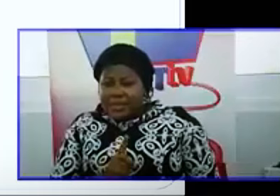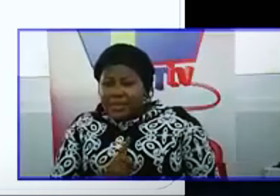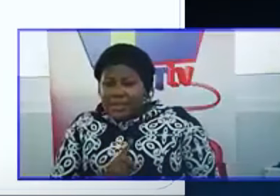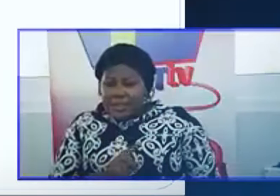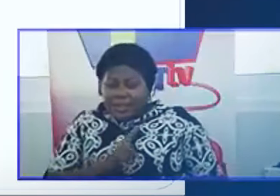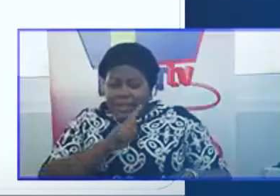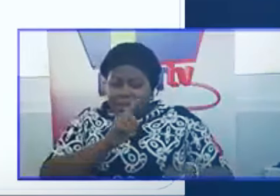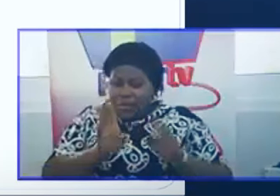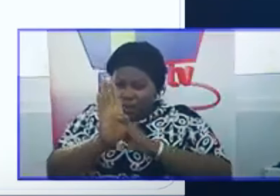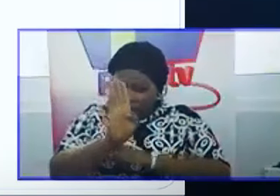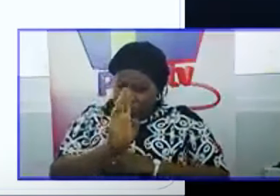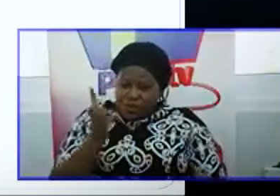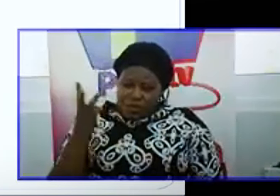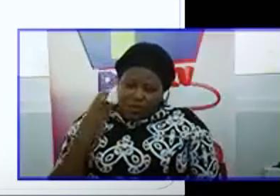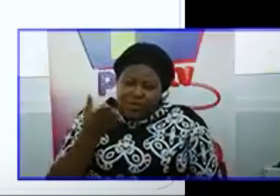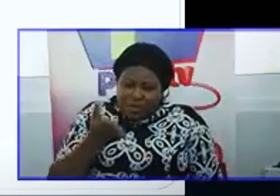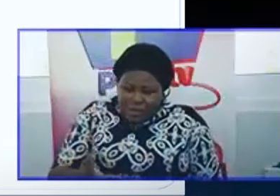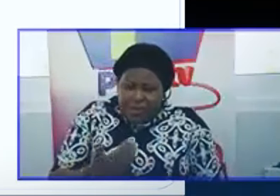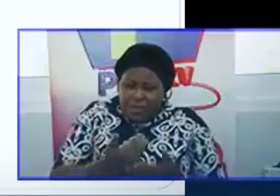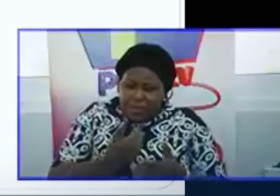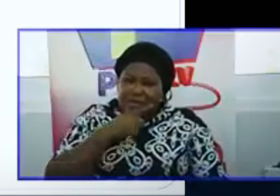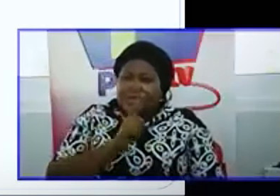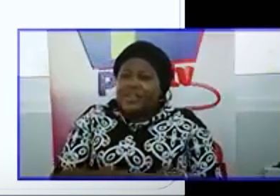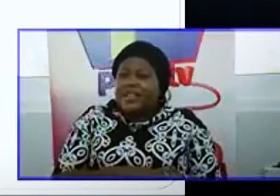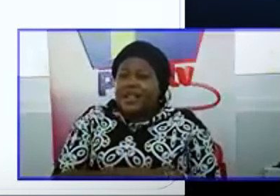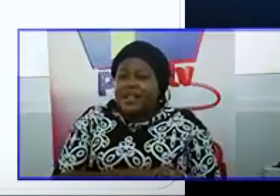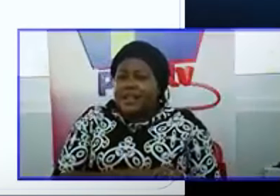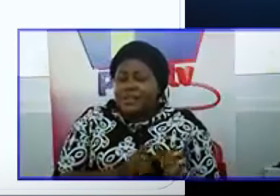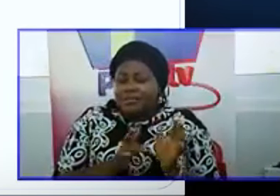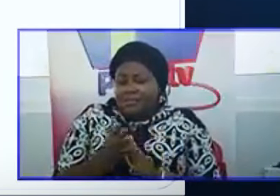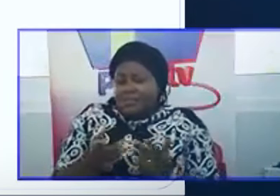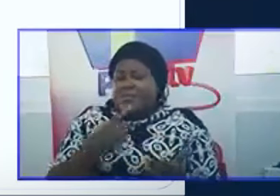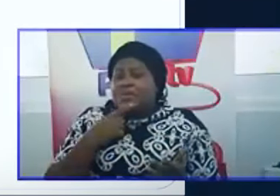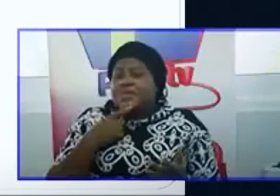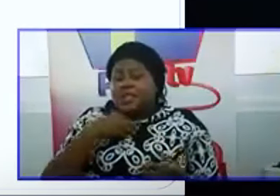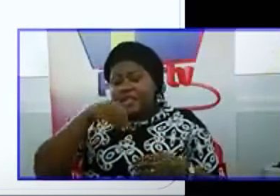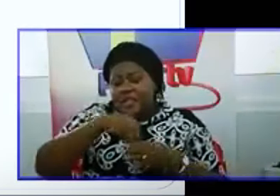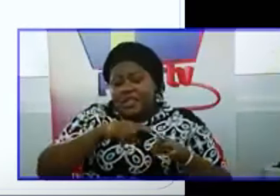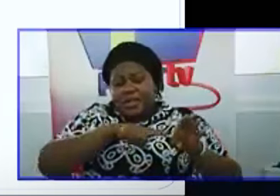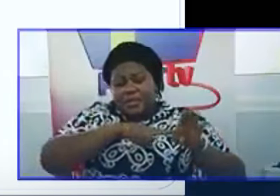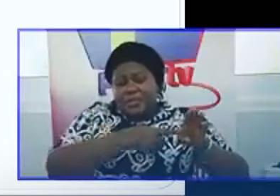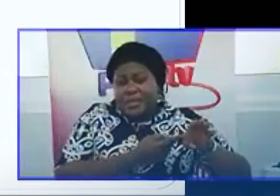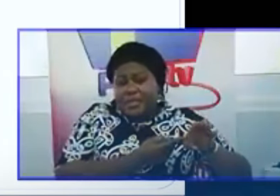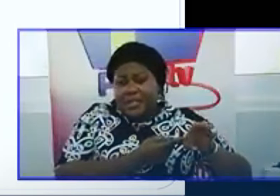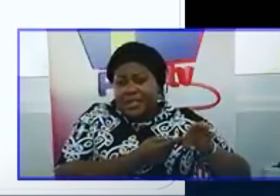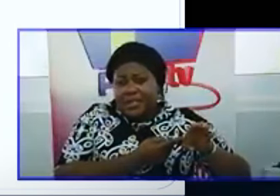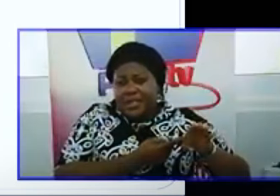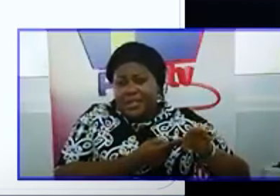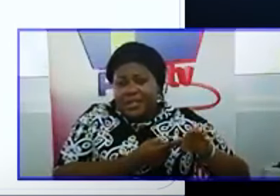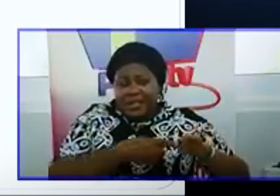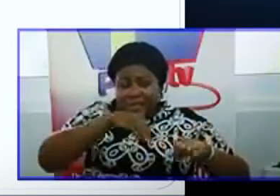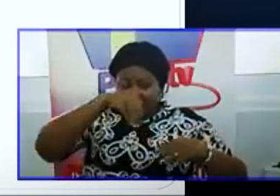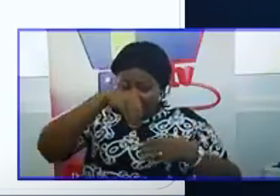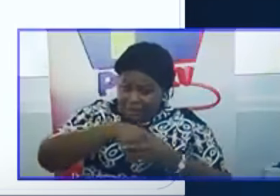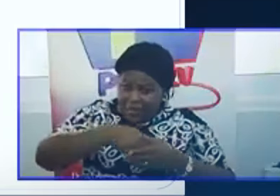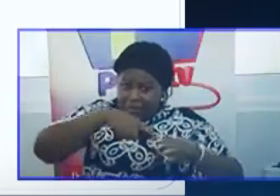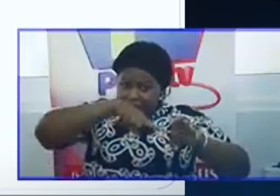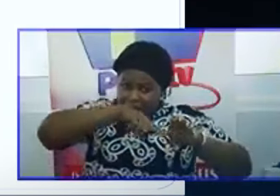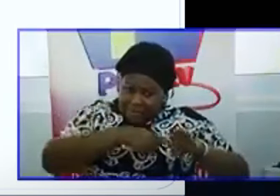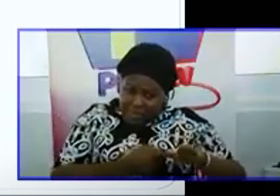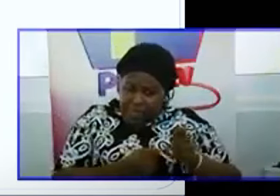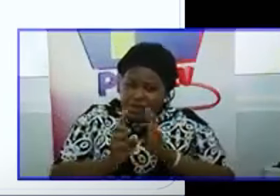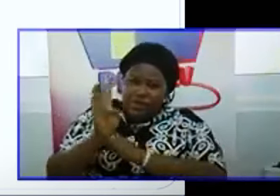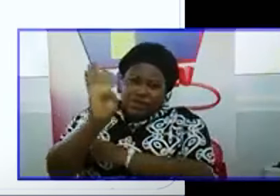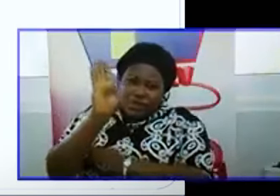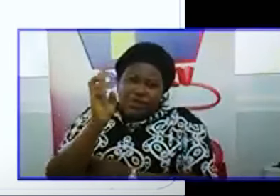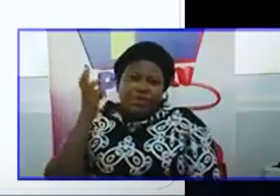before time. The Bible says in the beginning. So God was in the beginning. And